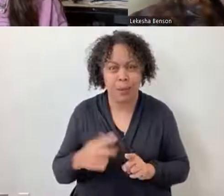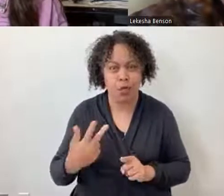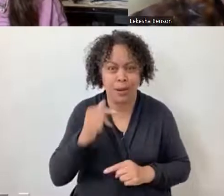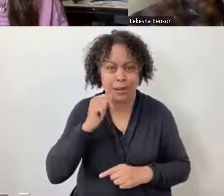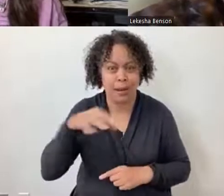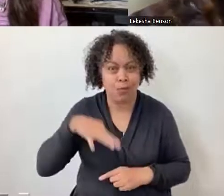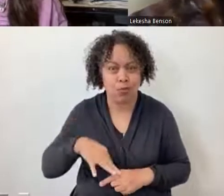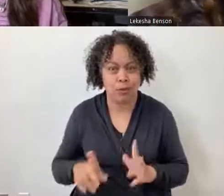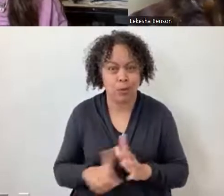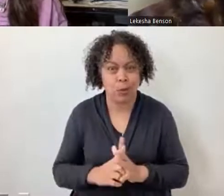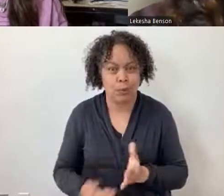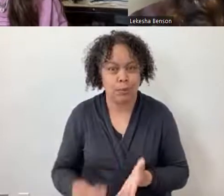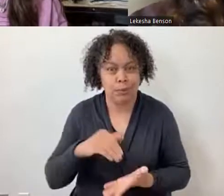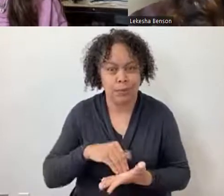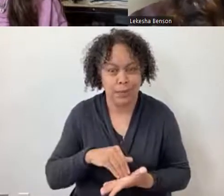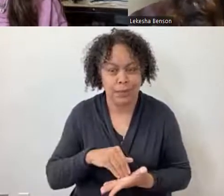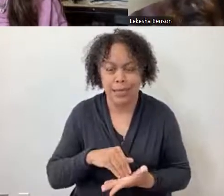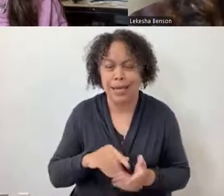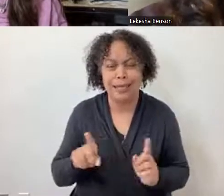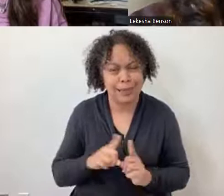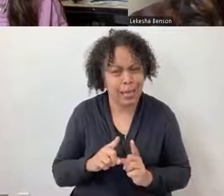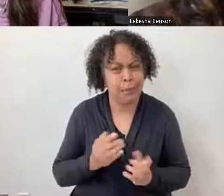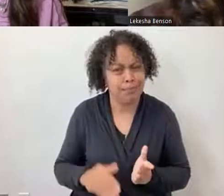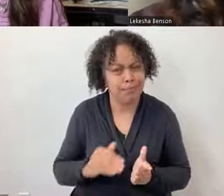room, the same 2 or 3